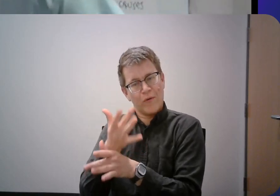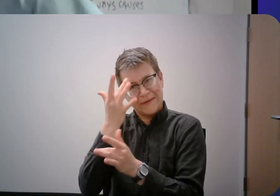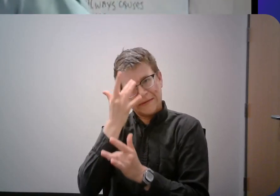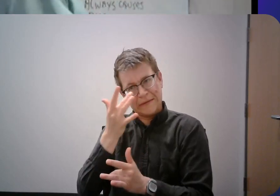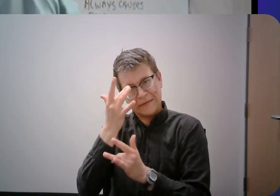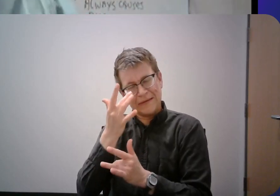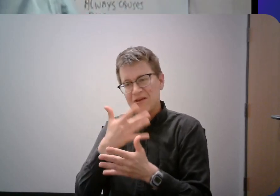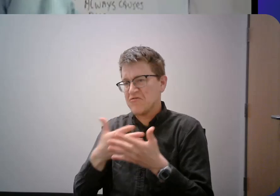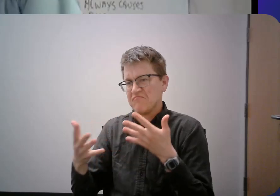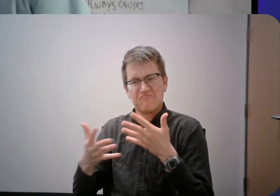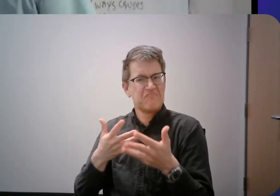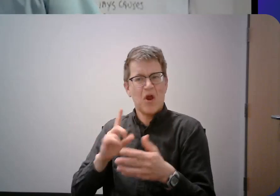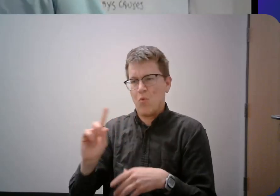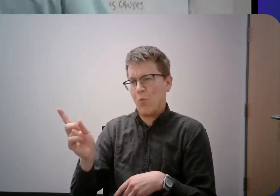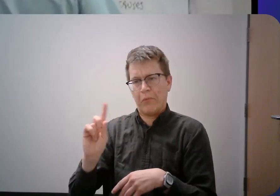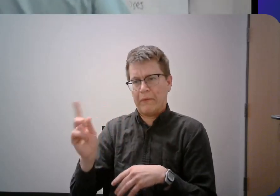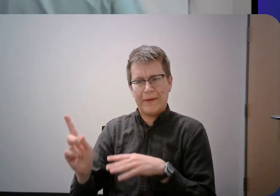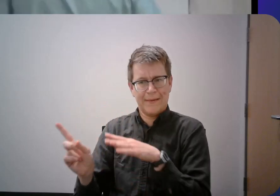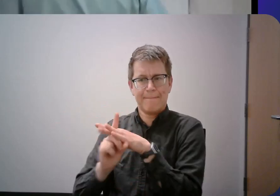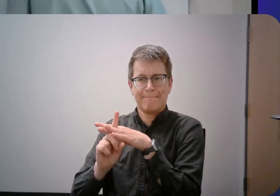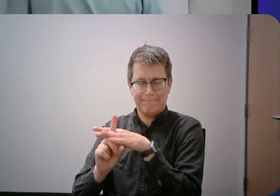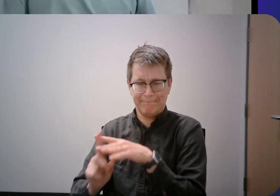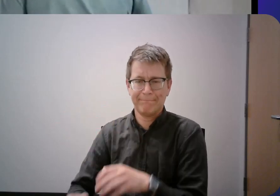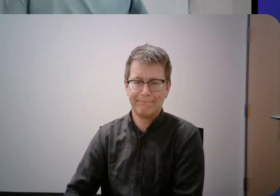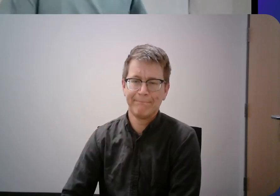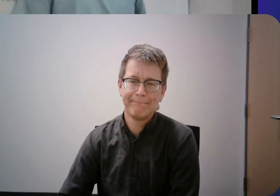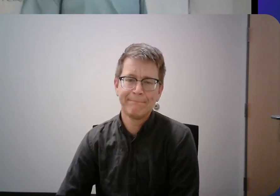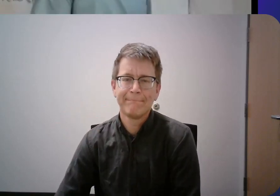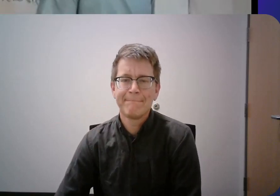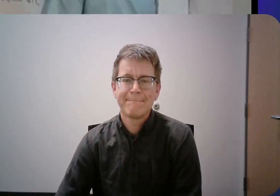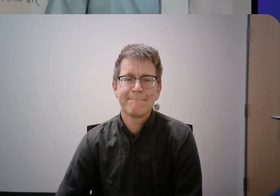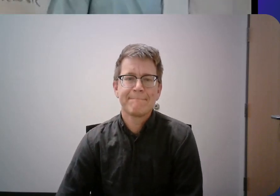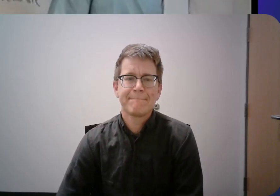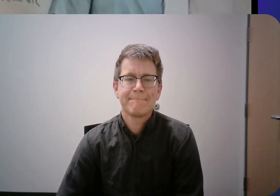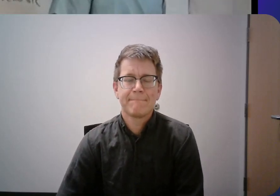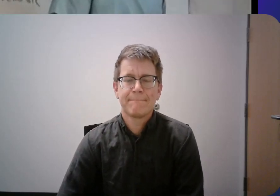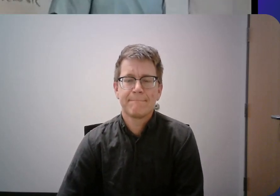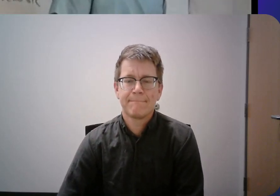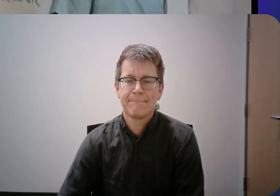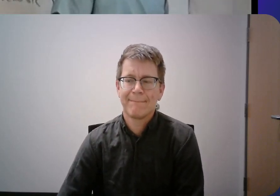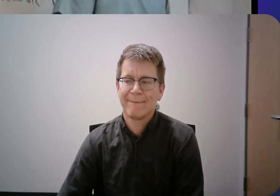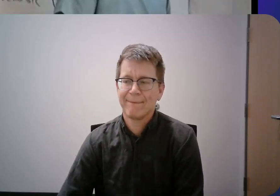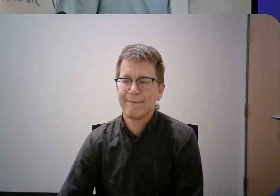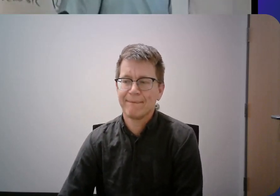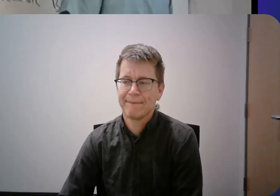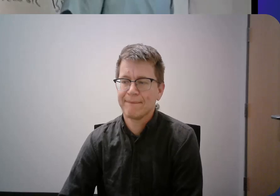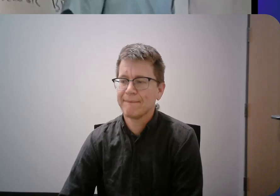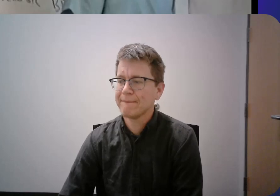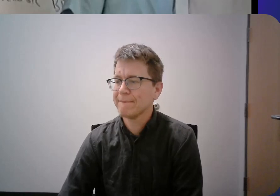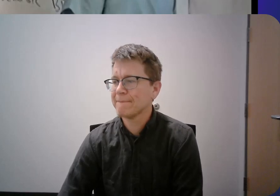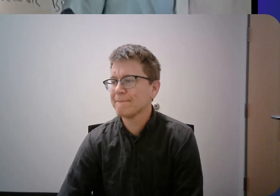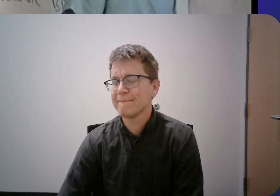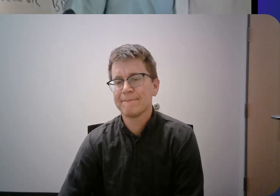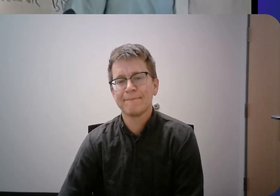Anaerobic bacteria always causes disease, while aerobic bacteria does not always cause disease.